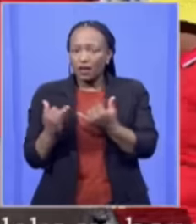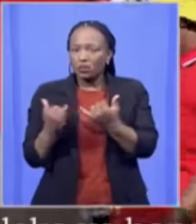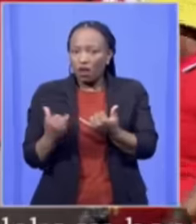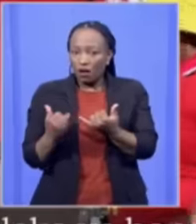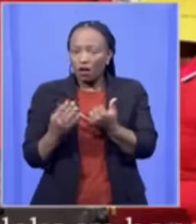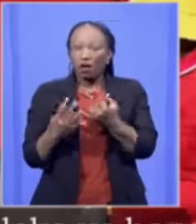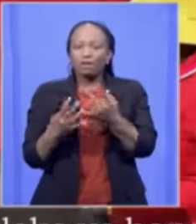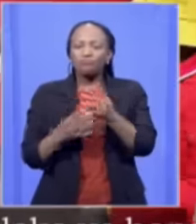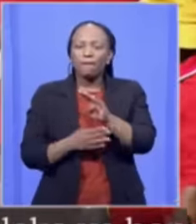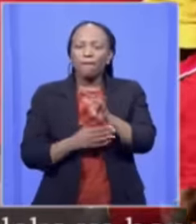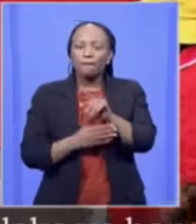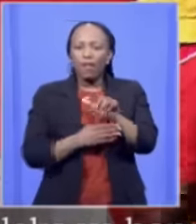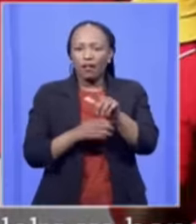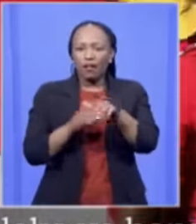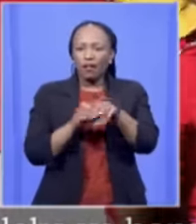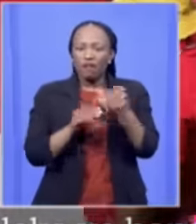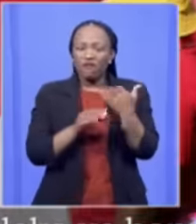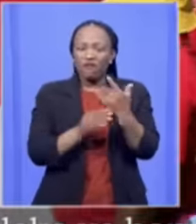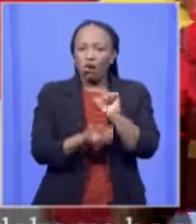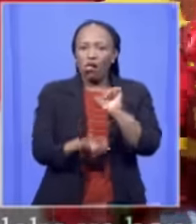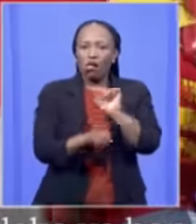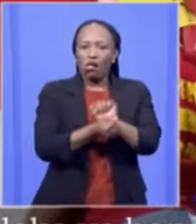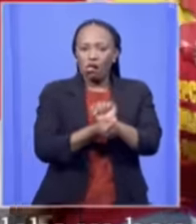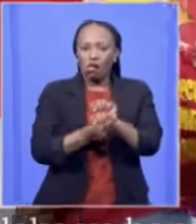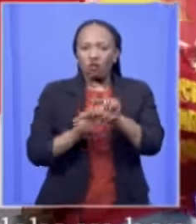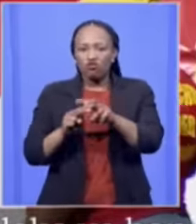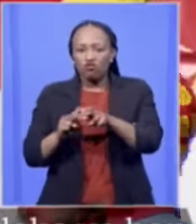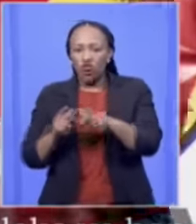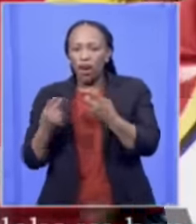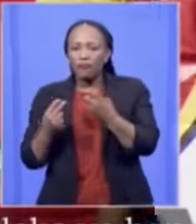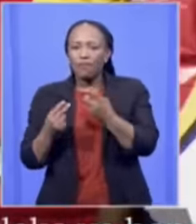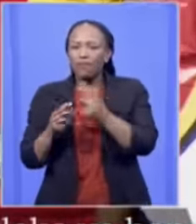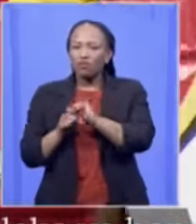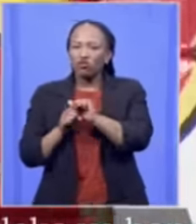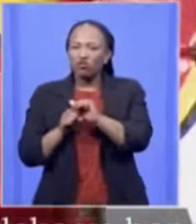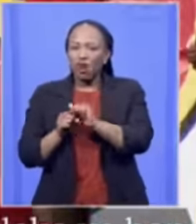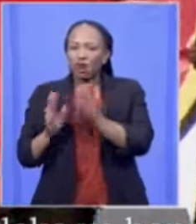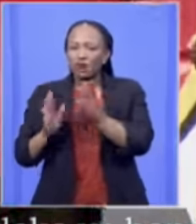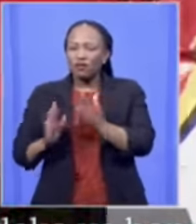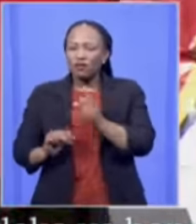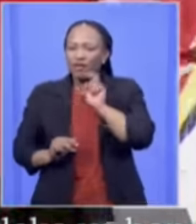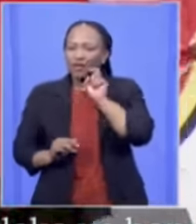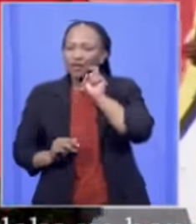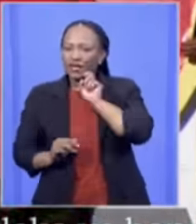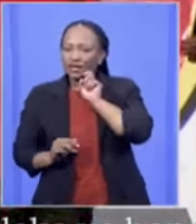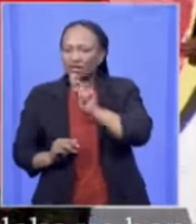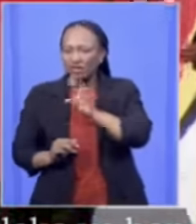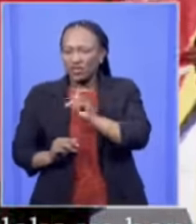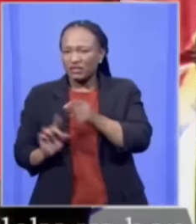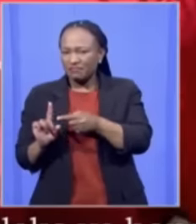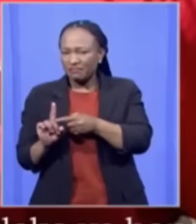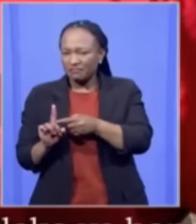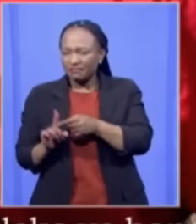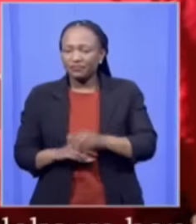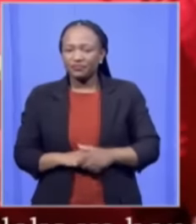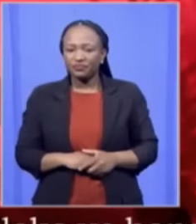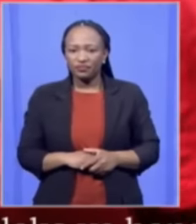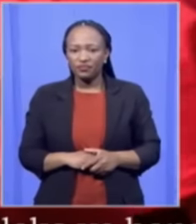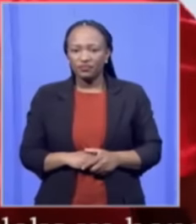jaana jaaka a tshwerwe ka magato a go betelela lepodisi la moithutela tirong yo o dingwaga di le 20.